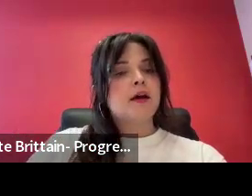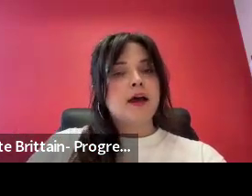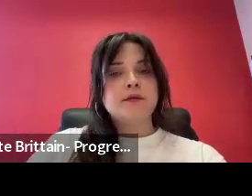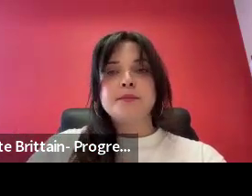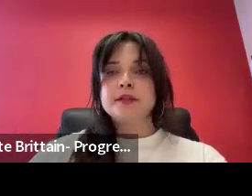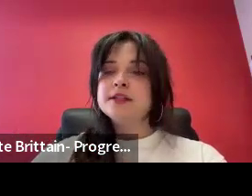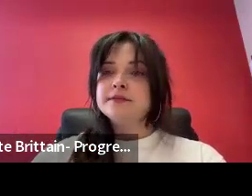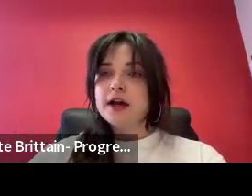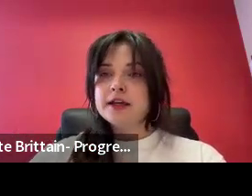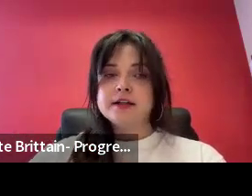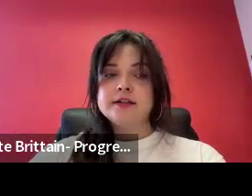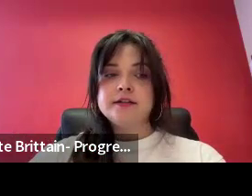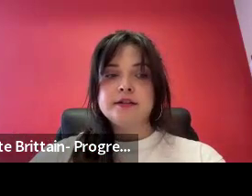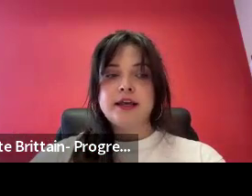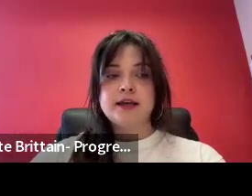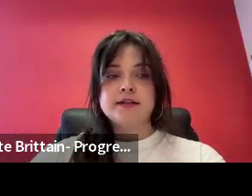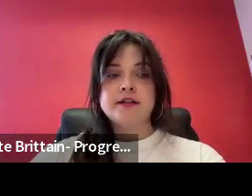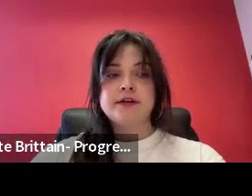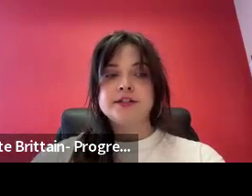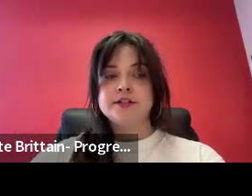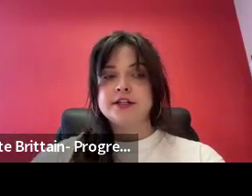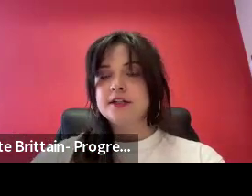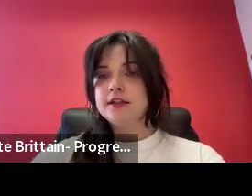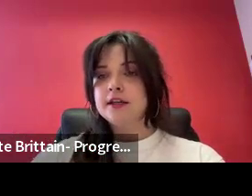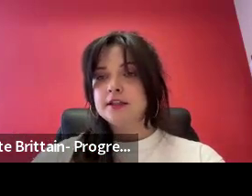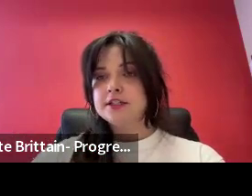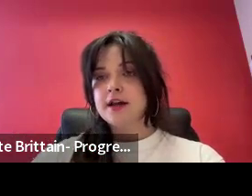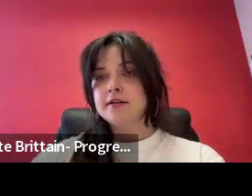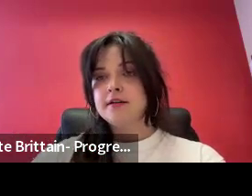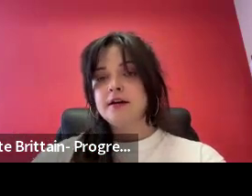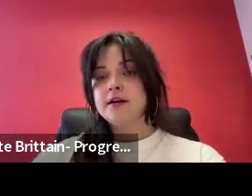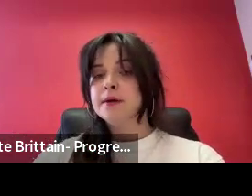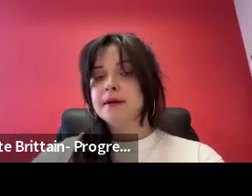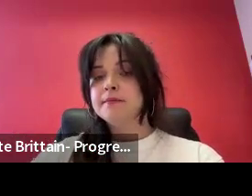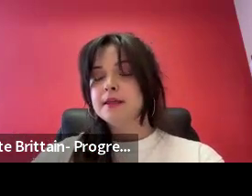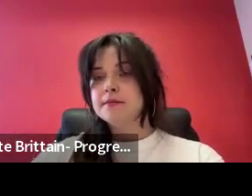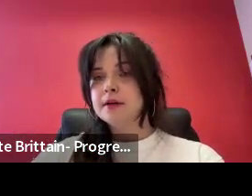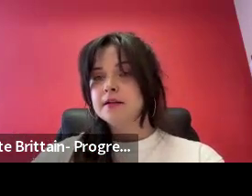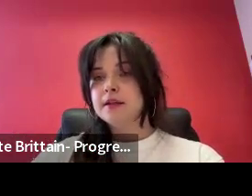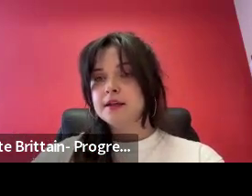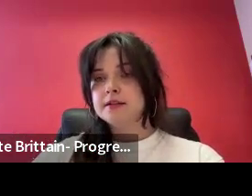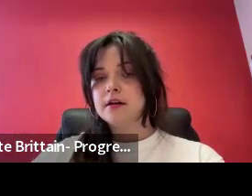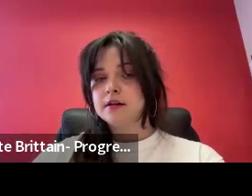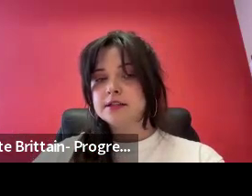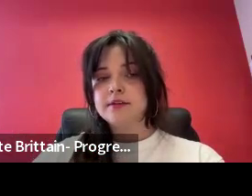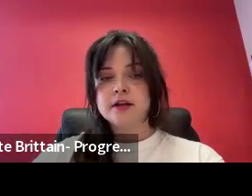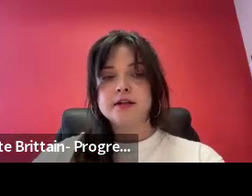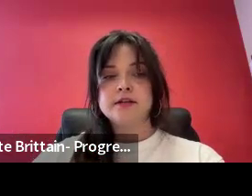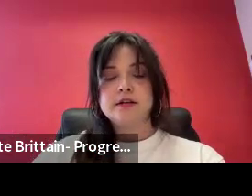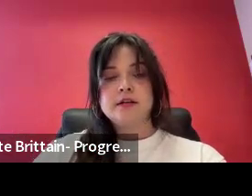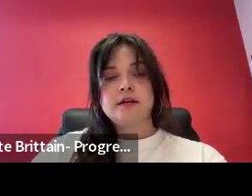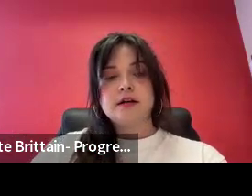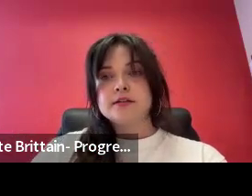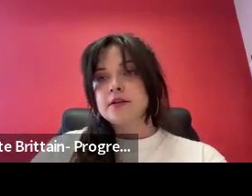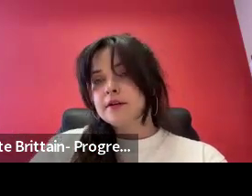I will put this flyer and the registration link in the chat. But my email is on this